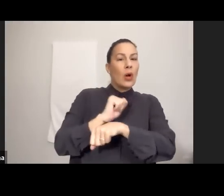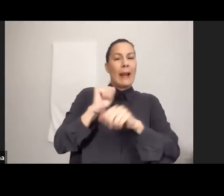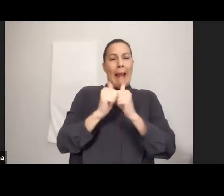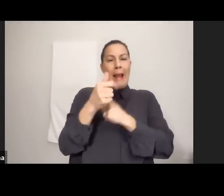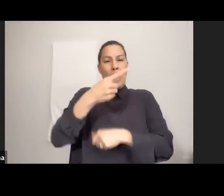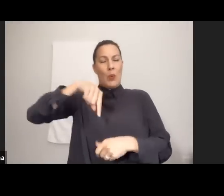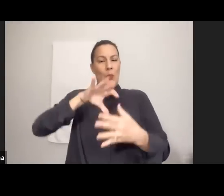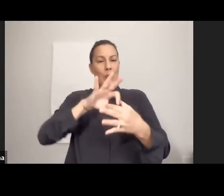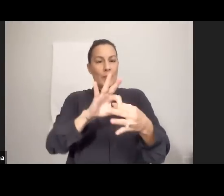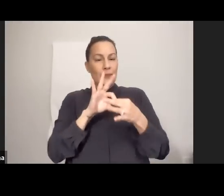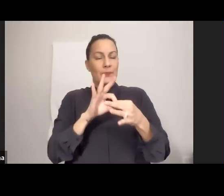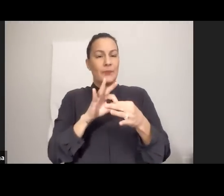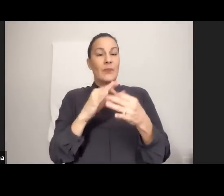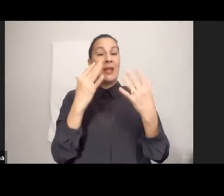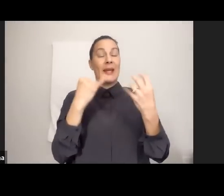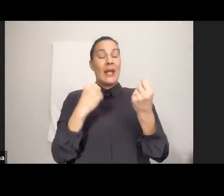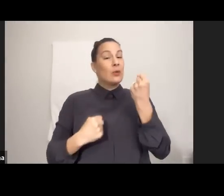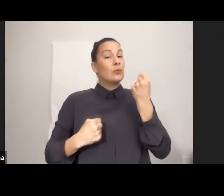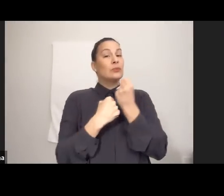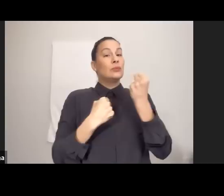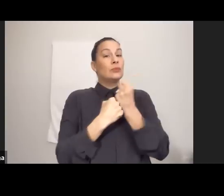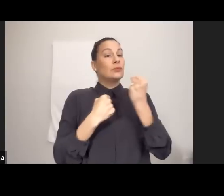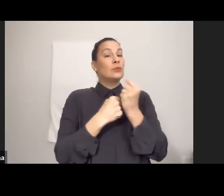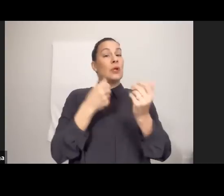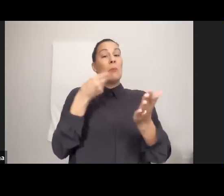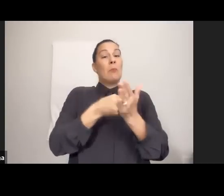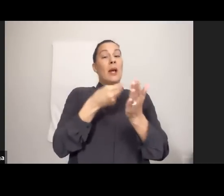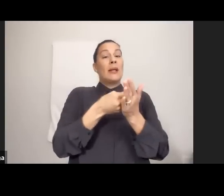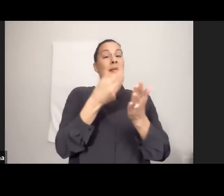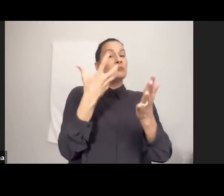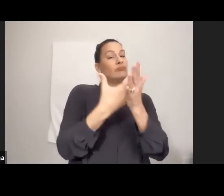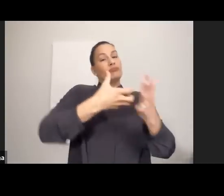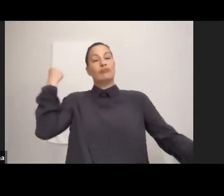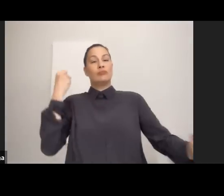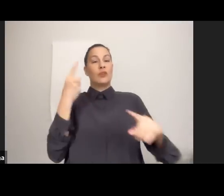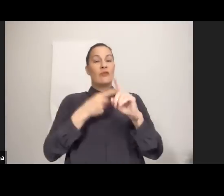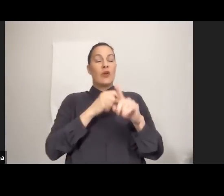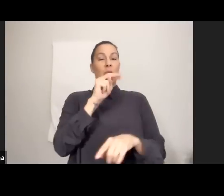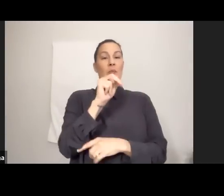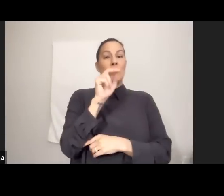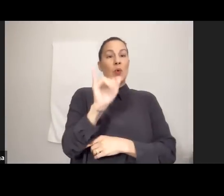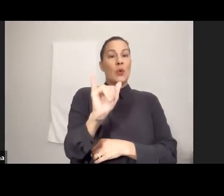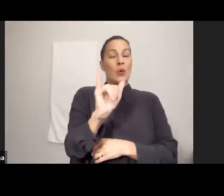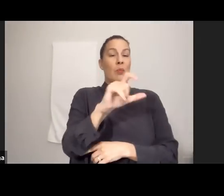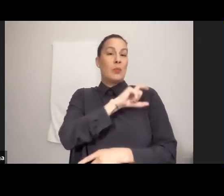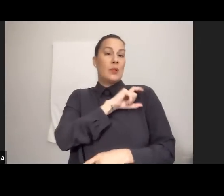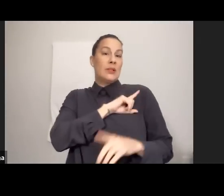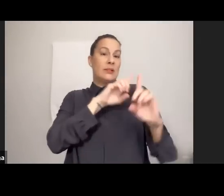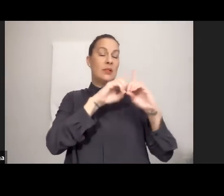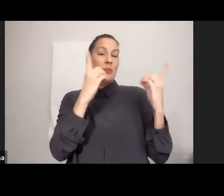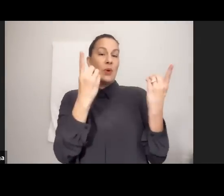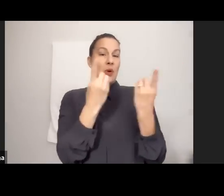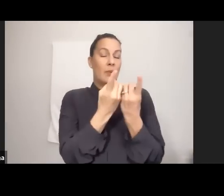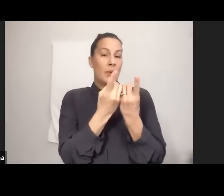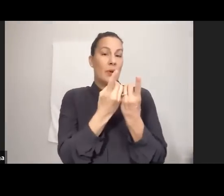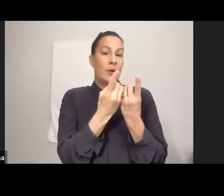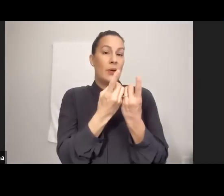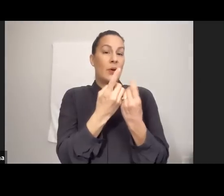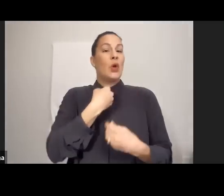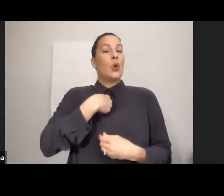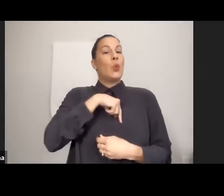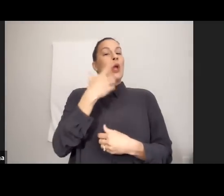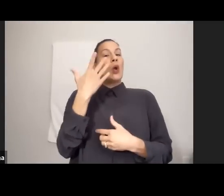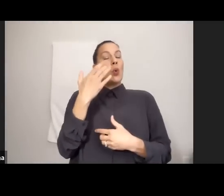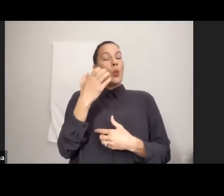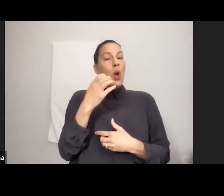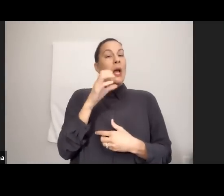public support for defunding the NYPD. Many of us have been calling for divestment from policing and investment in our communities for a